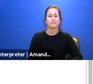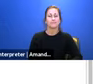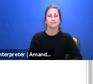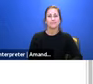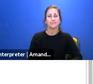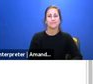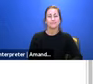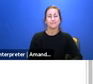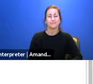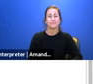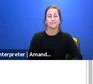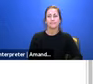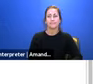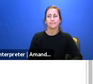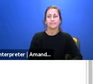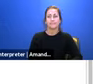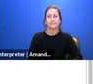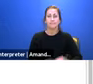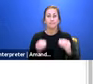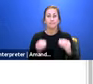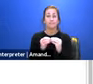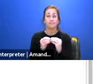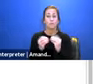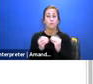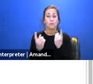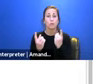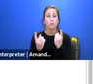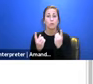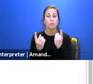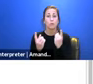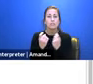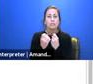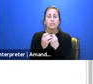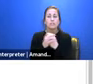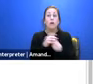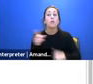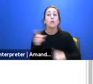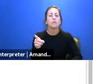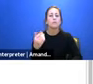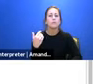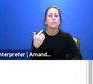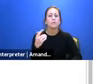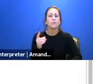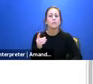It looks like we don't have any more questions. So I would like to,